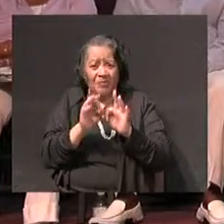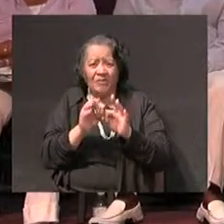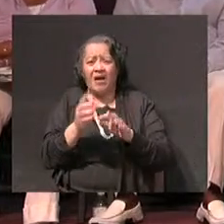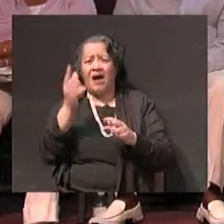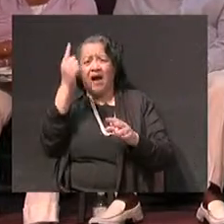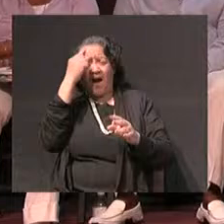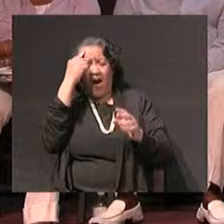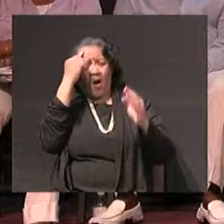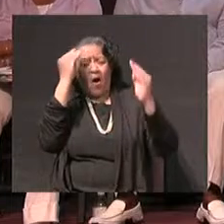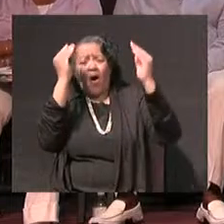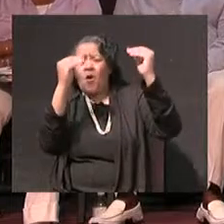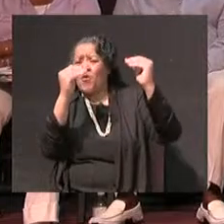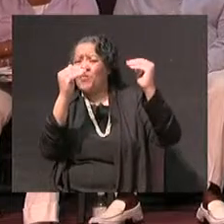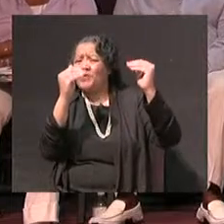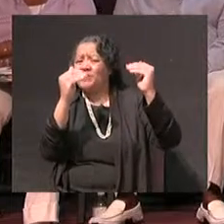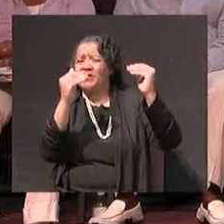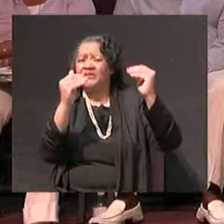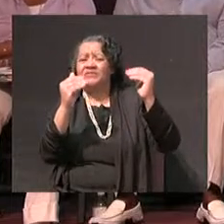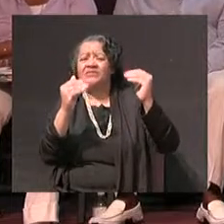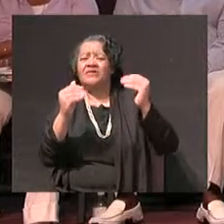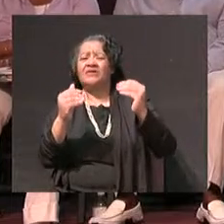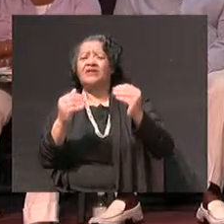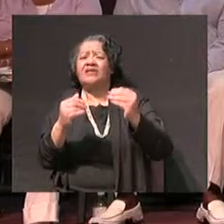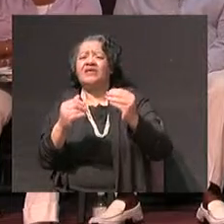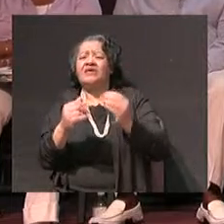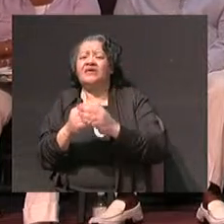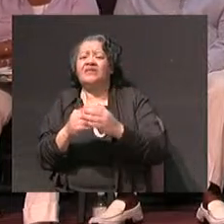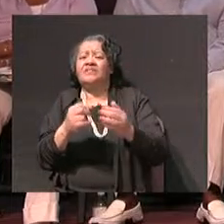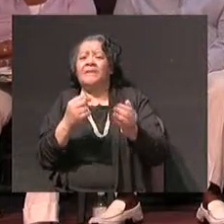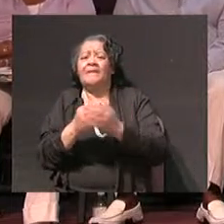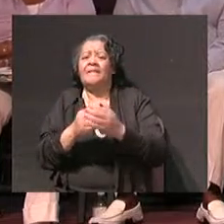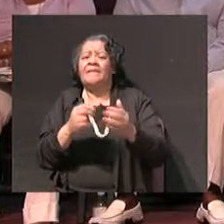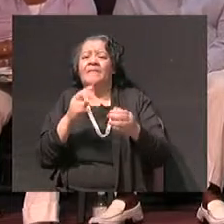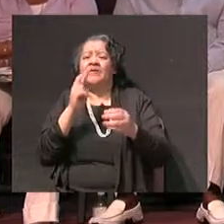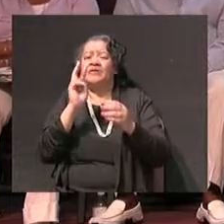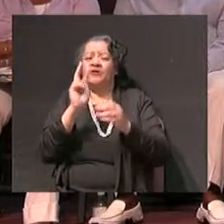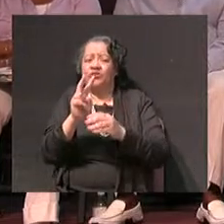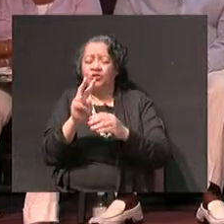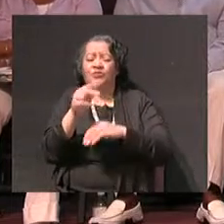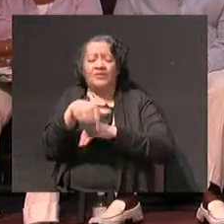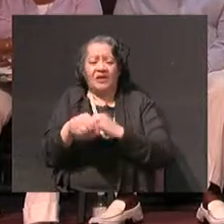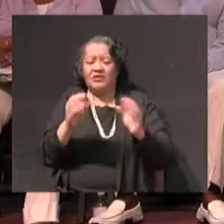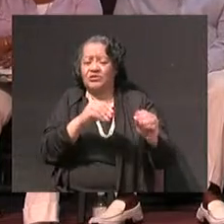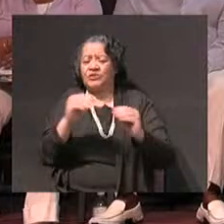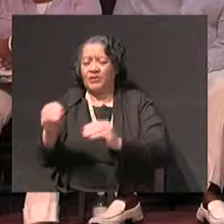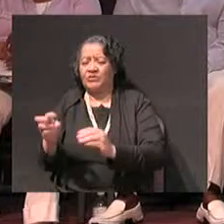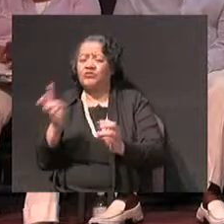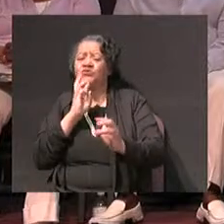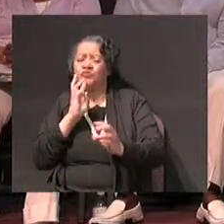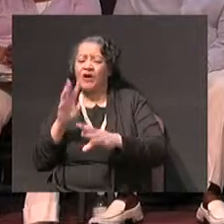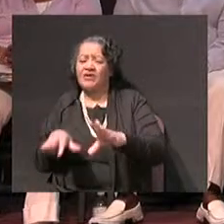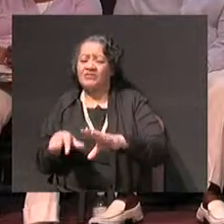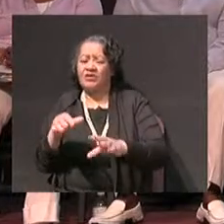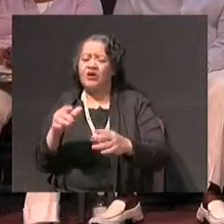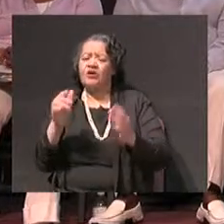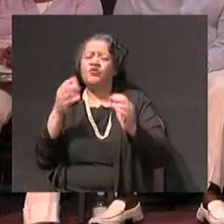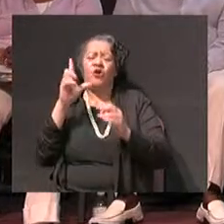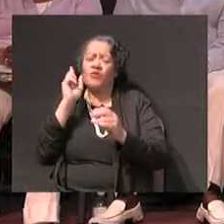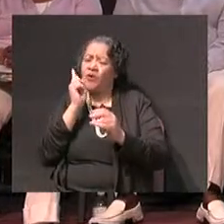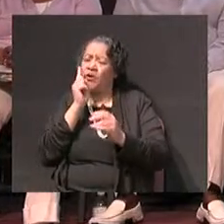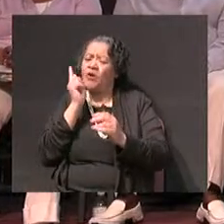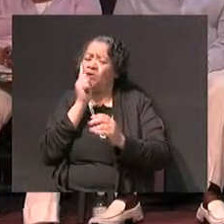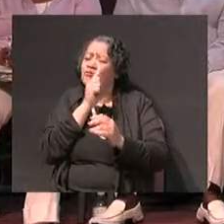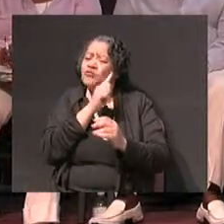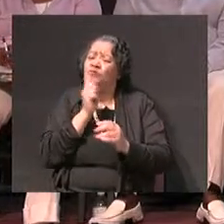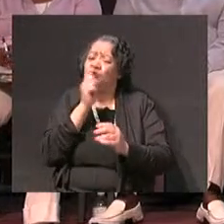Hope. Two mice were put in water to see how long they could tread water. The two mice treaded